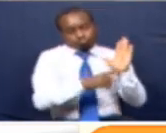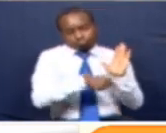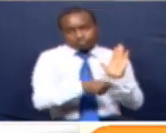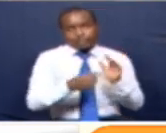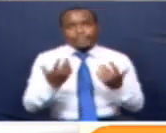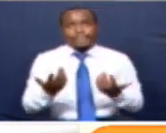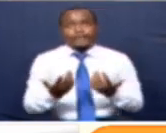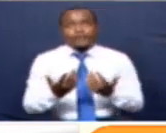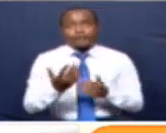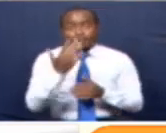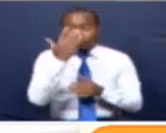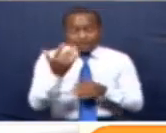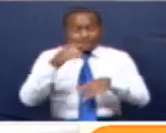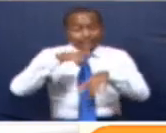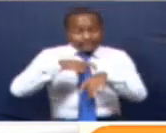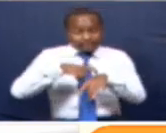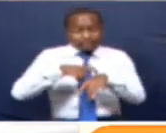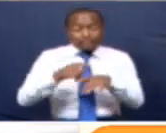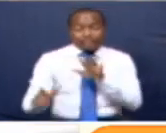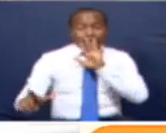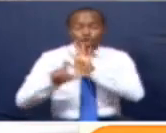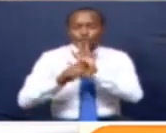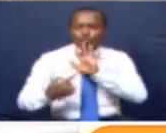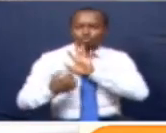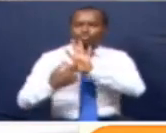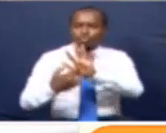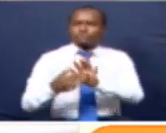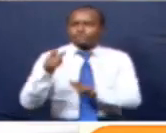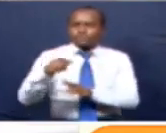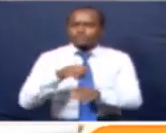Because once the law stipulates that, you know, it is a death sentence, then it has to be a death sentence.